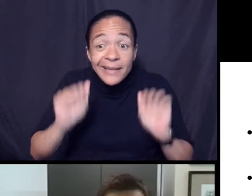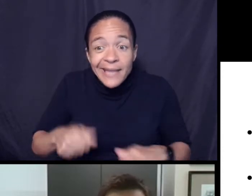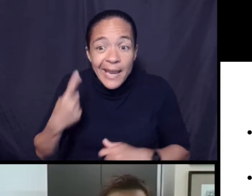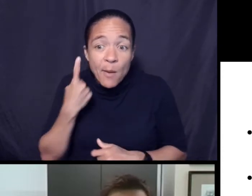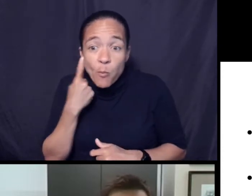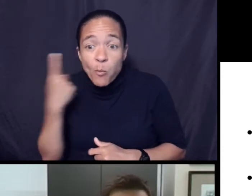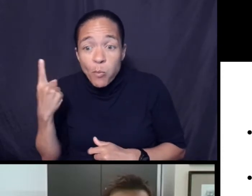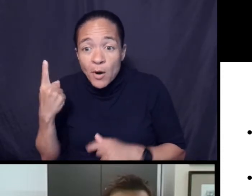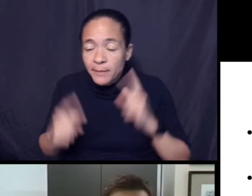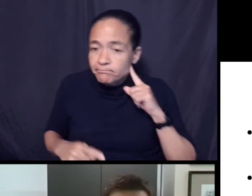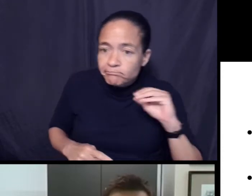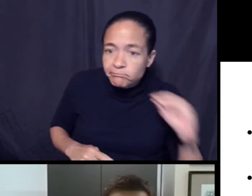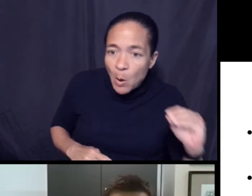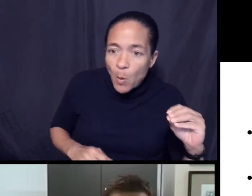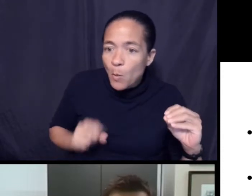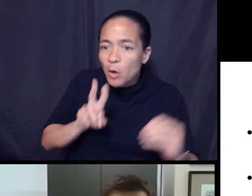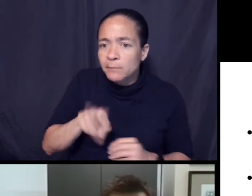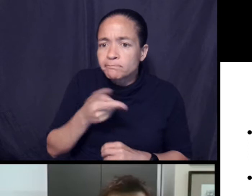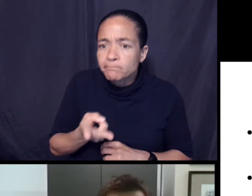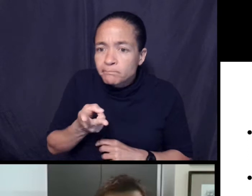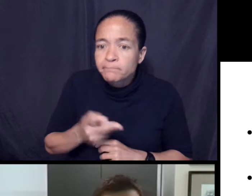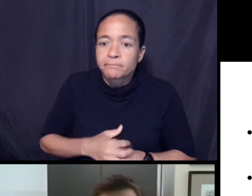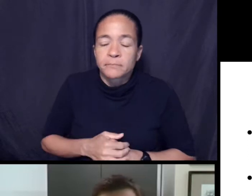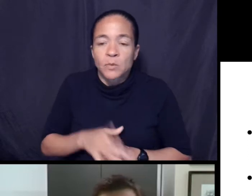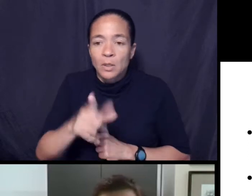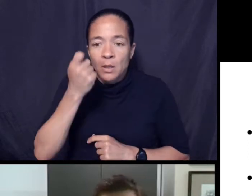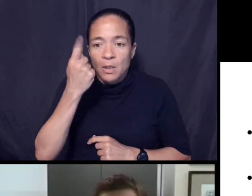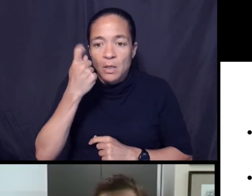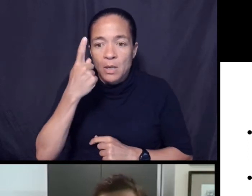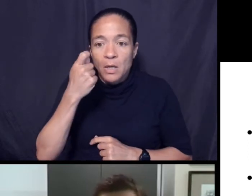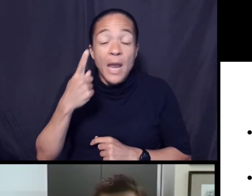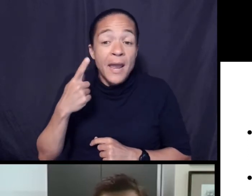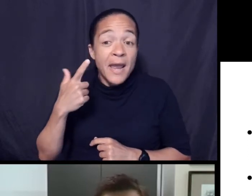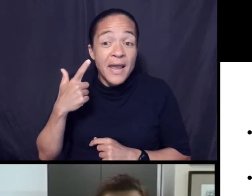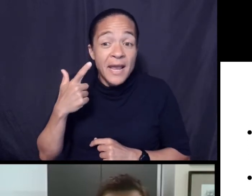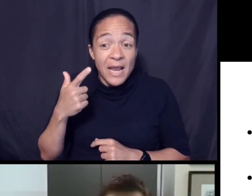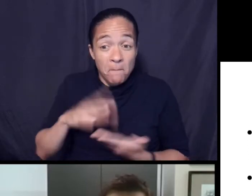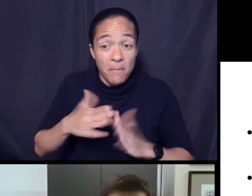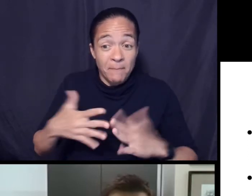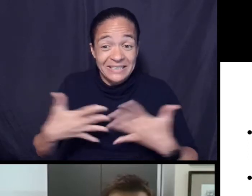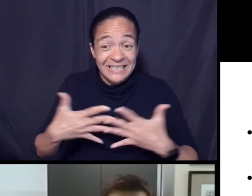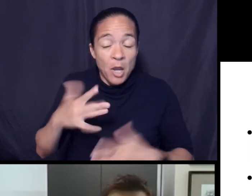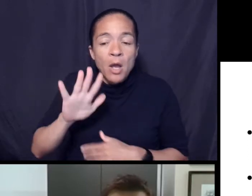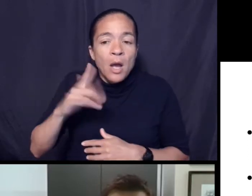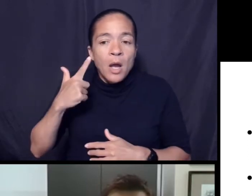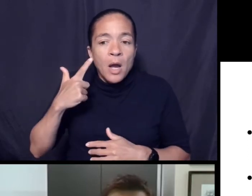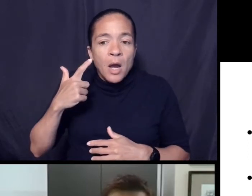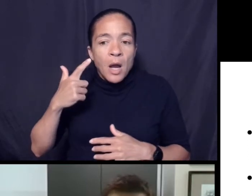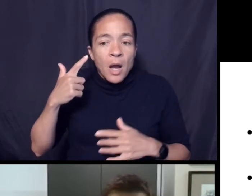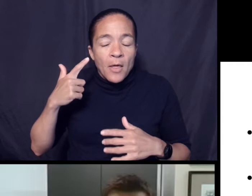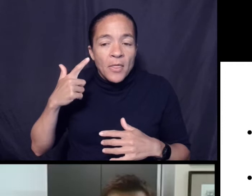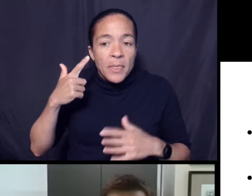ear. And the scary thing, or one of the scary things, is that hearing can generally get worse, and this almost happens